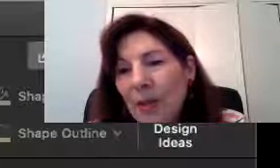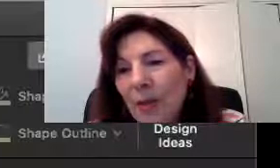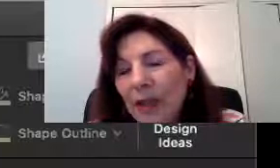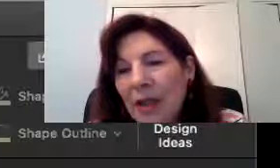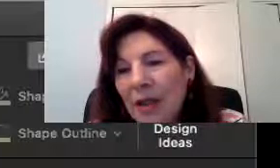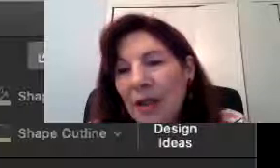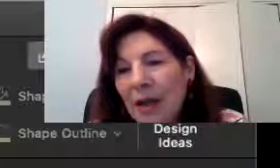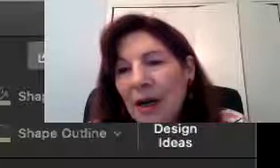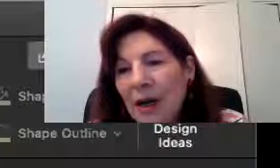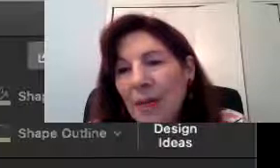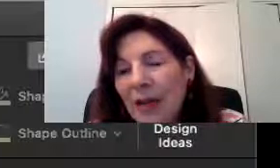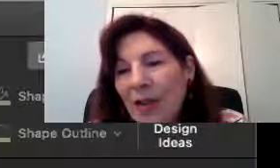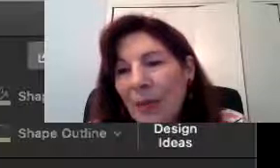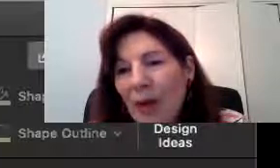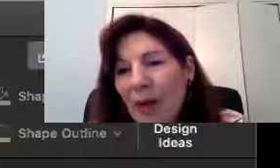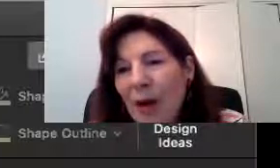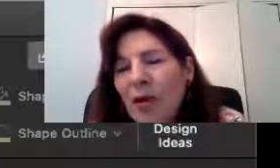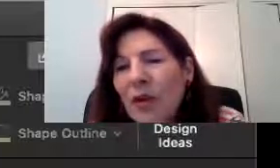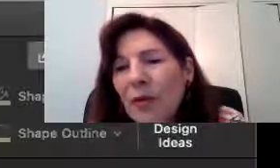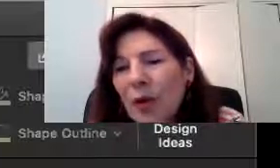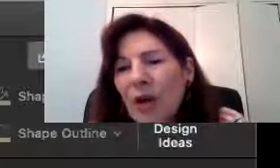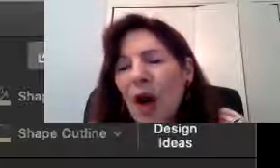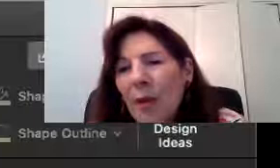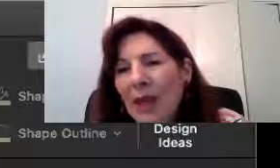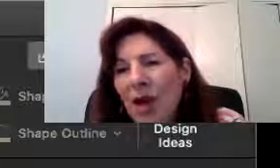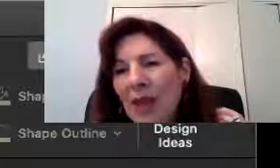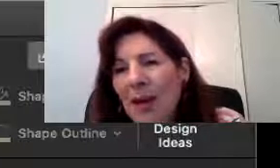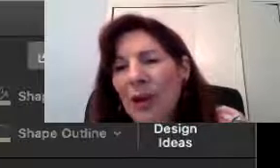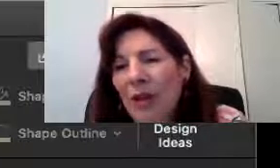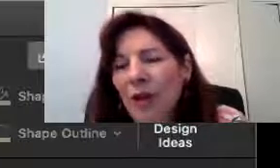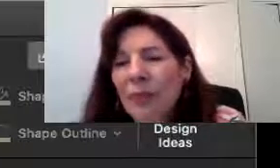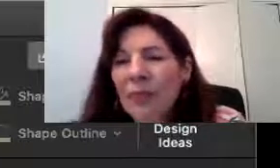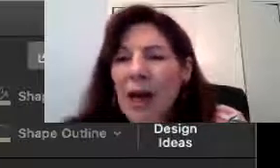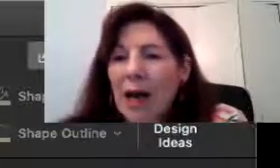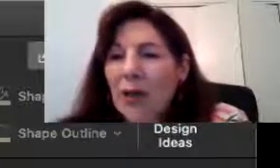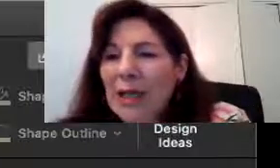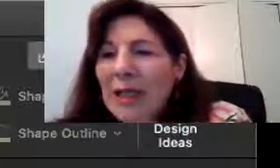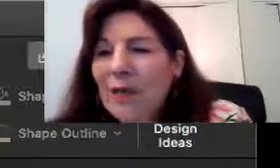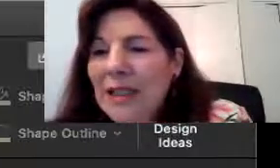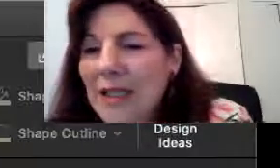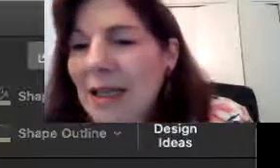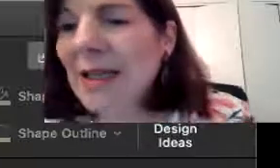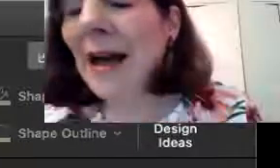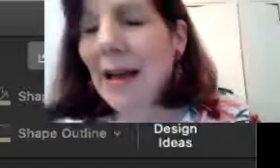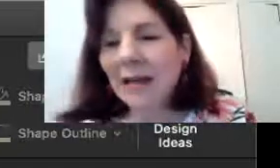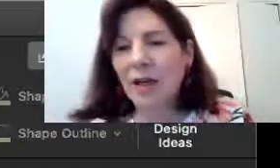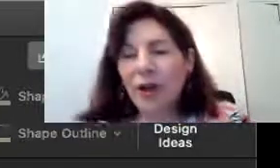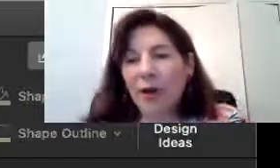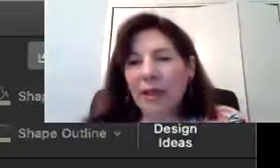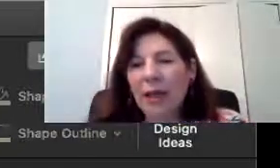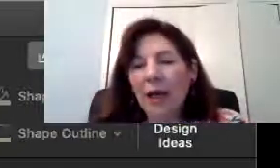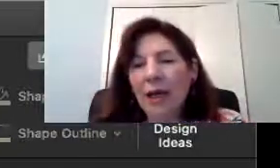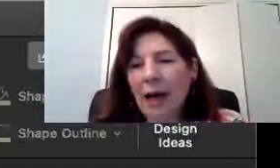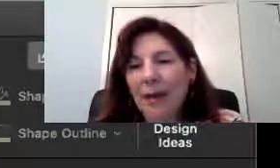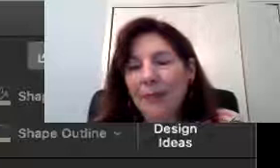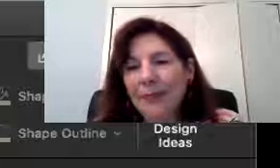with disabilities in jeopardy. I'm wondering if you could comment on that, whether UNICEF is seeing that as a